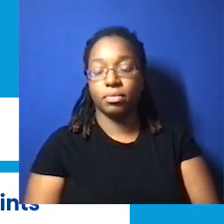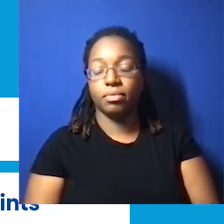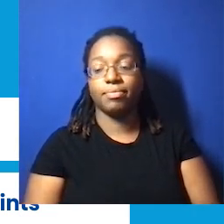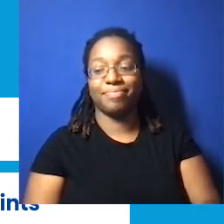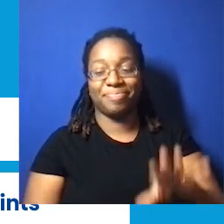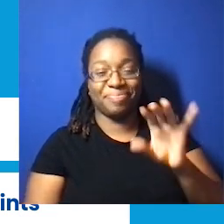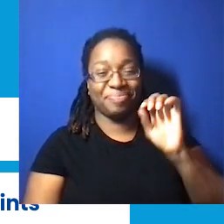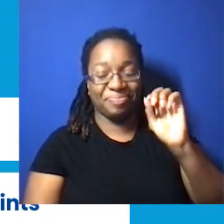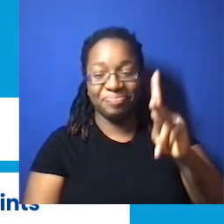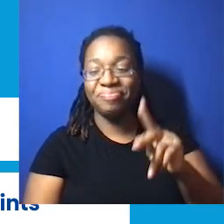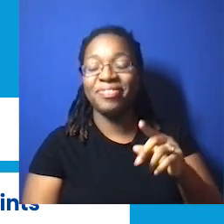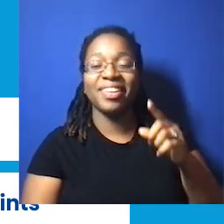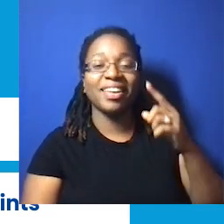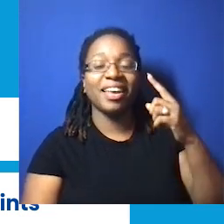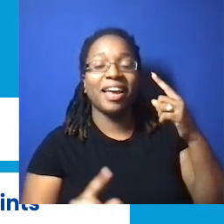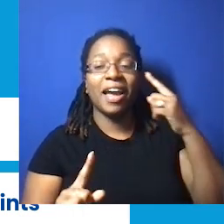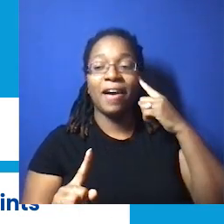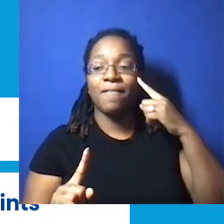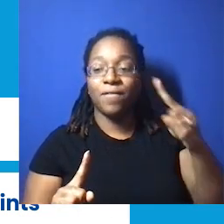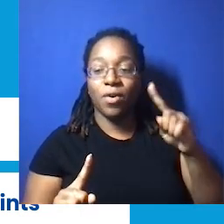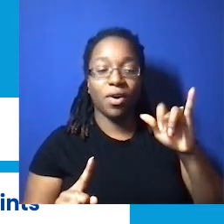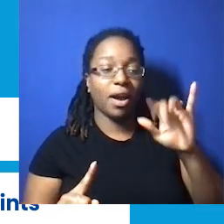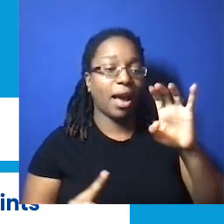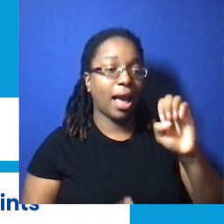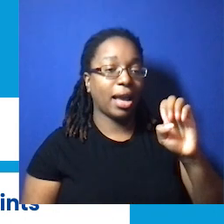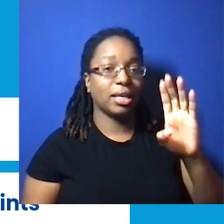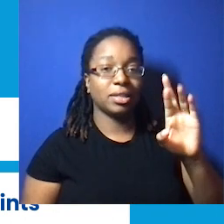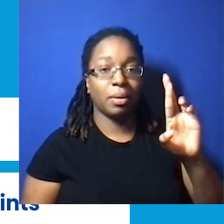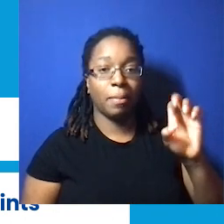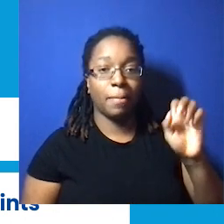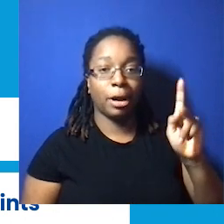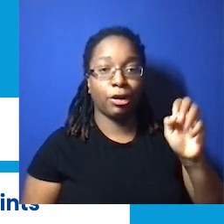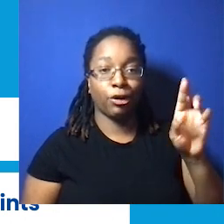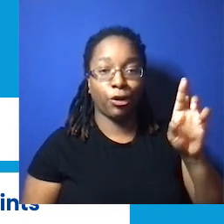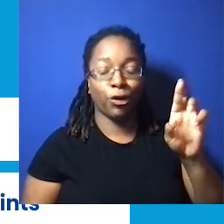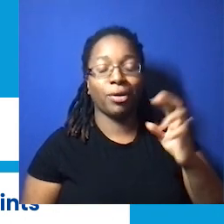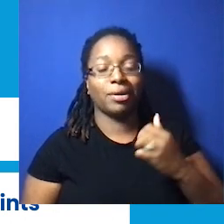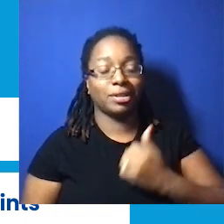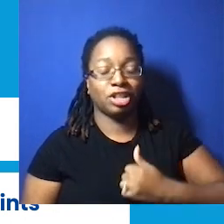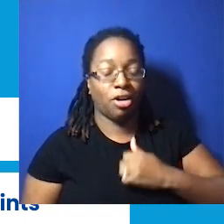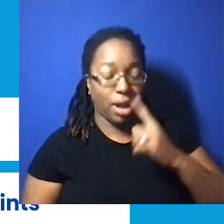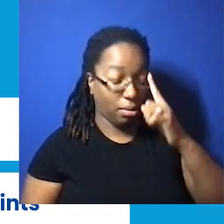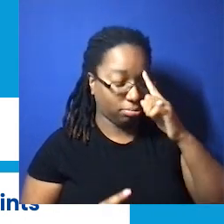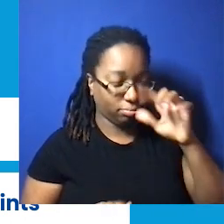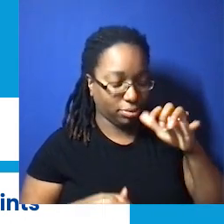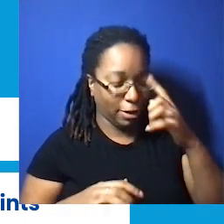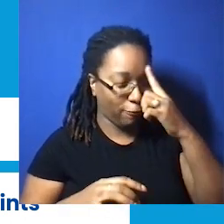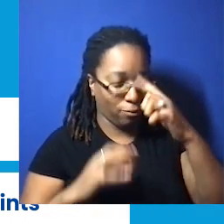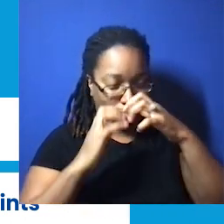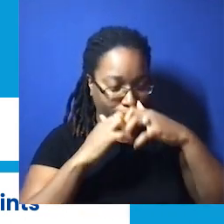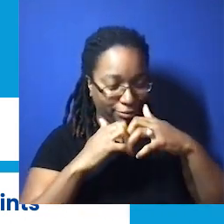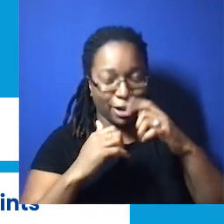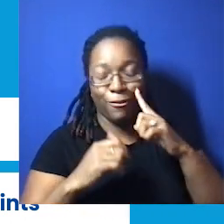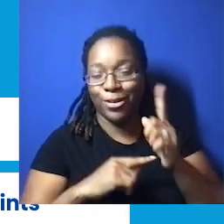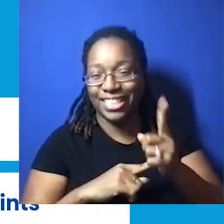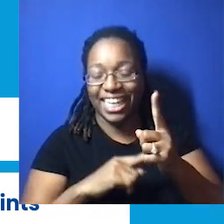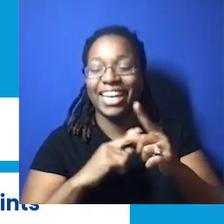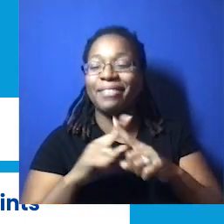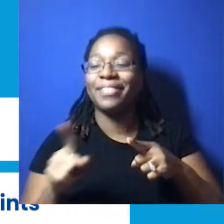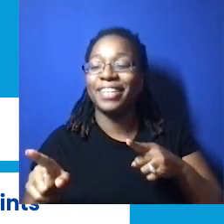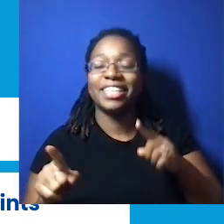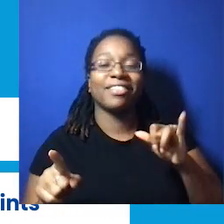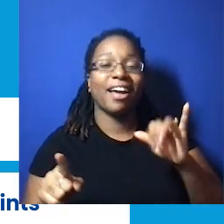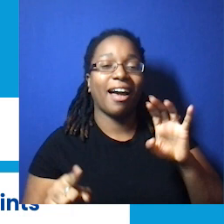Okay, so this is for the icebreaker. Sorry for the mental freeze right there. This is for the